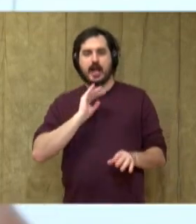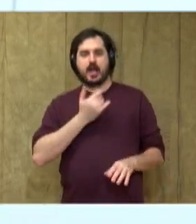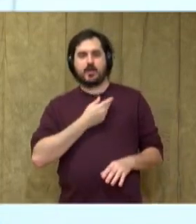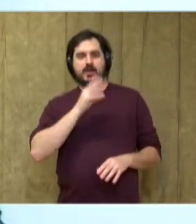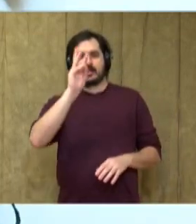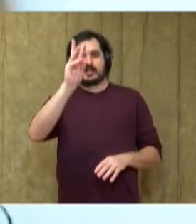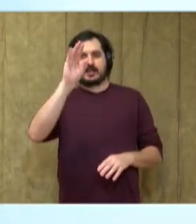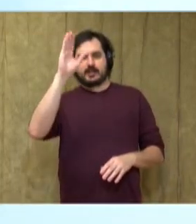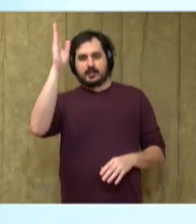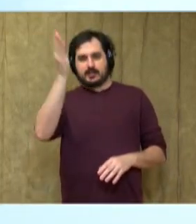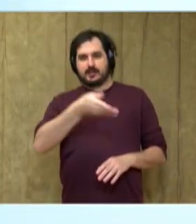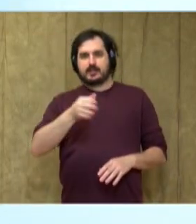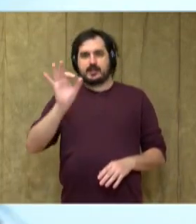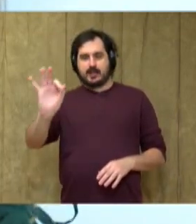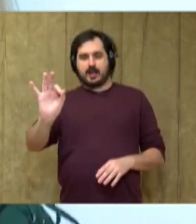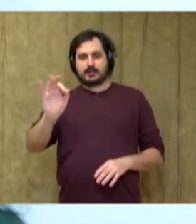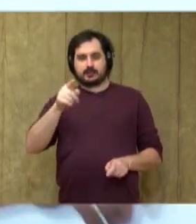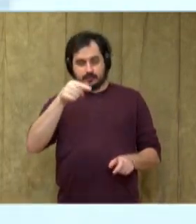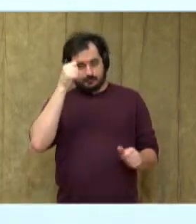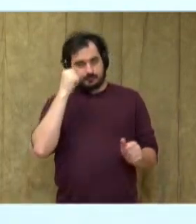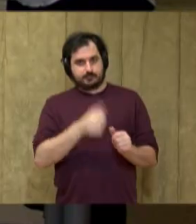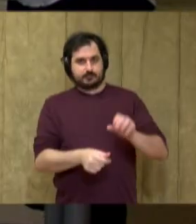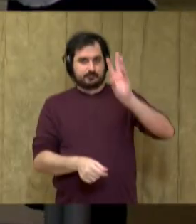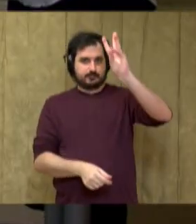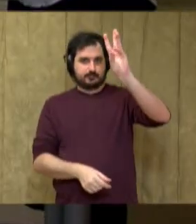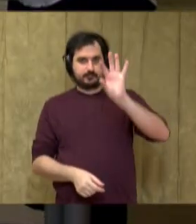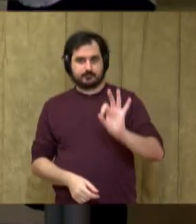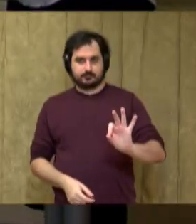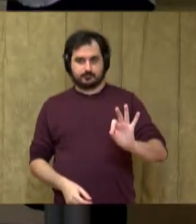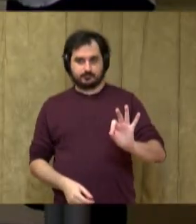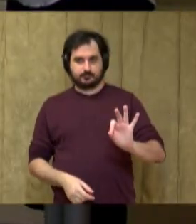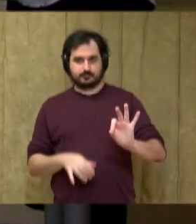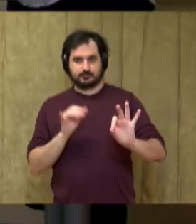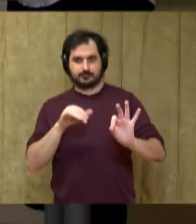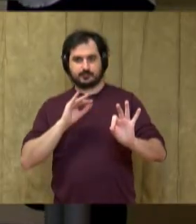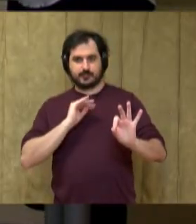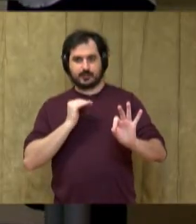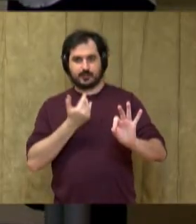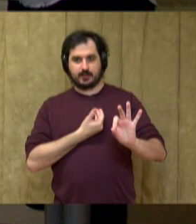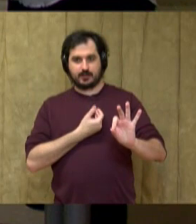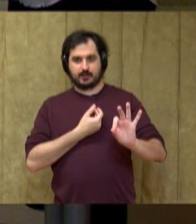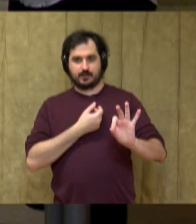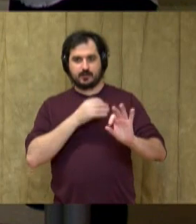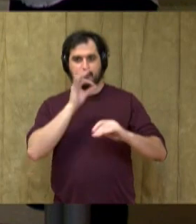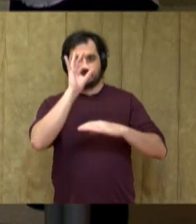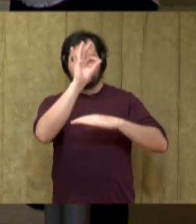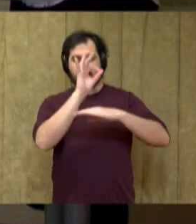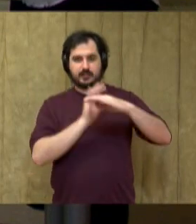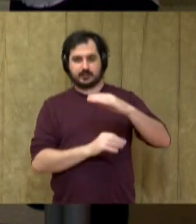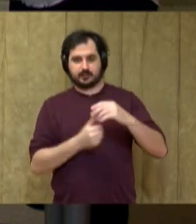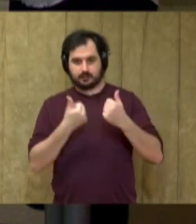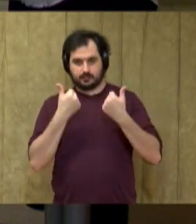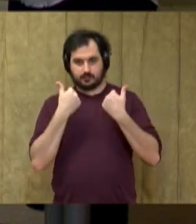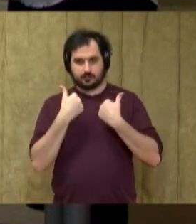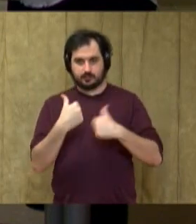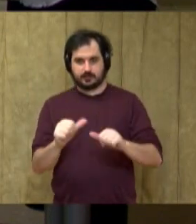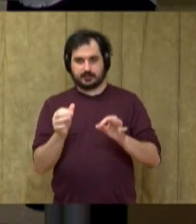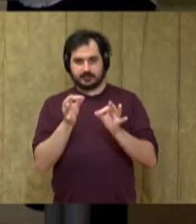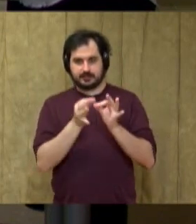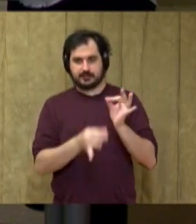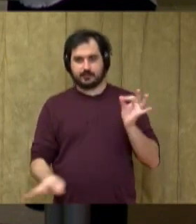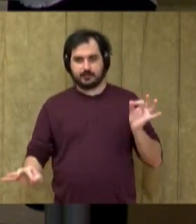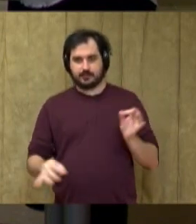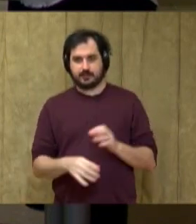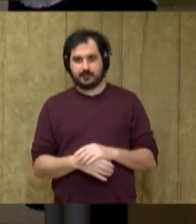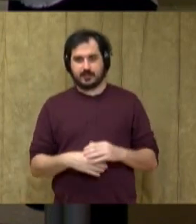that 6/9 is our fraction that we're trying to simplify. There it is. I have